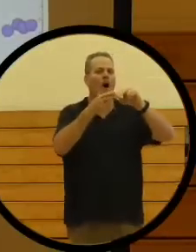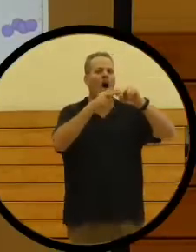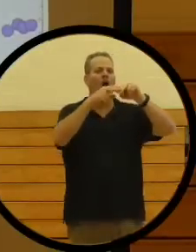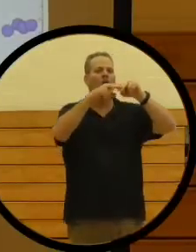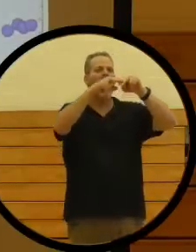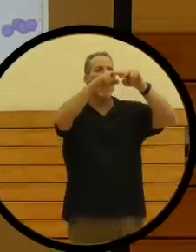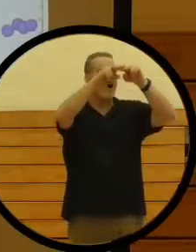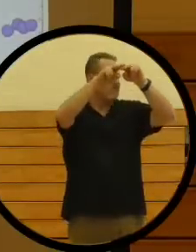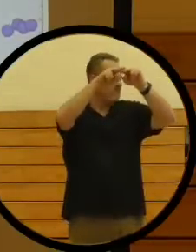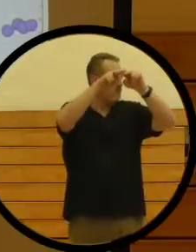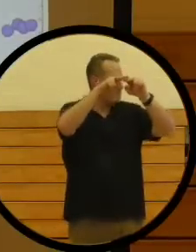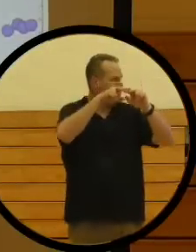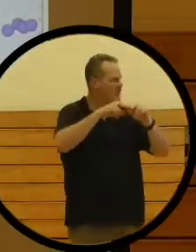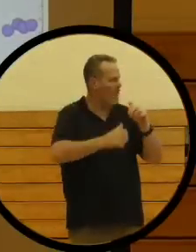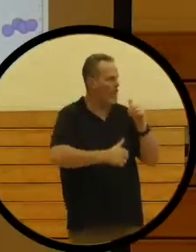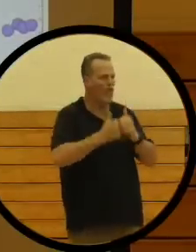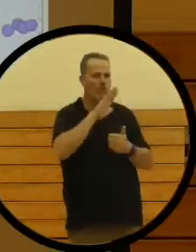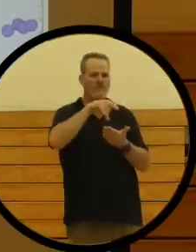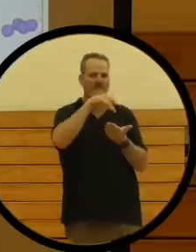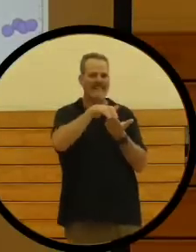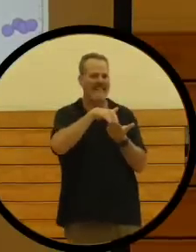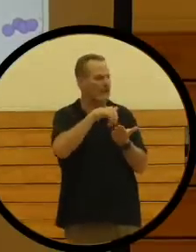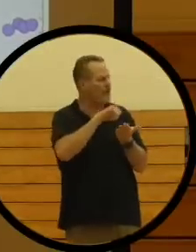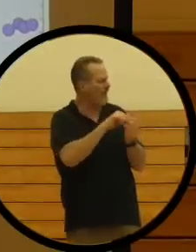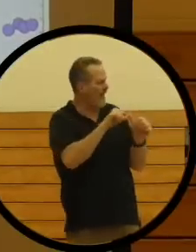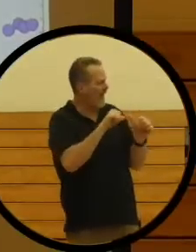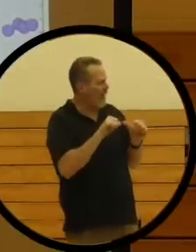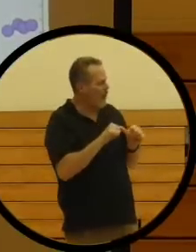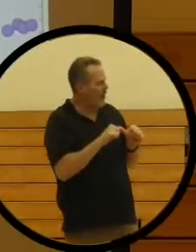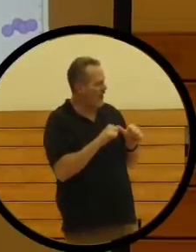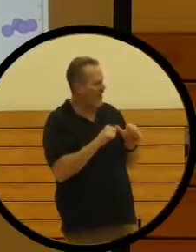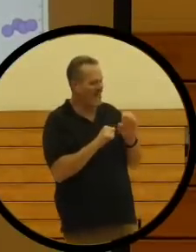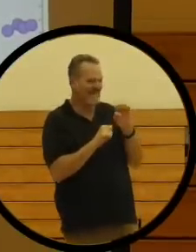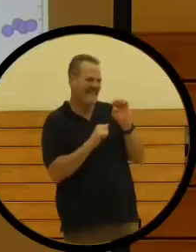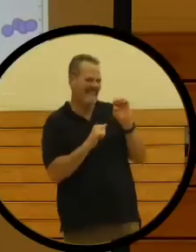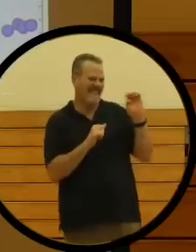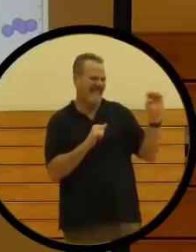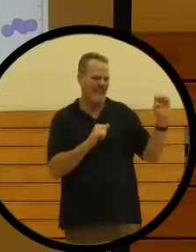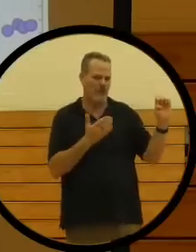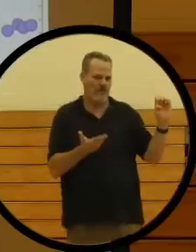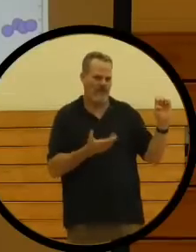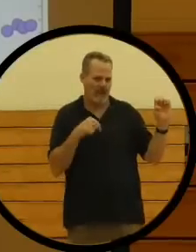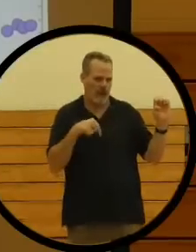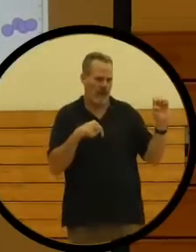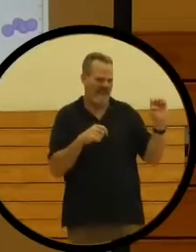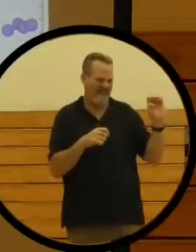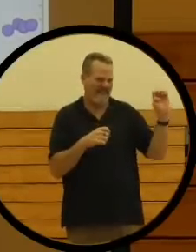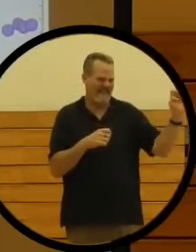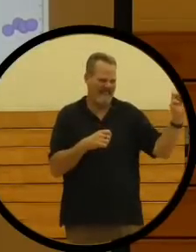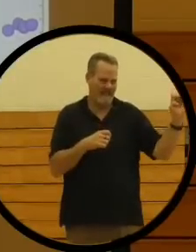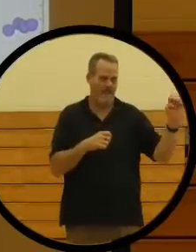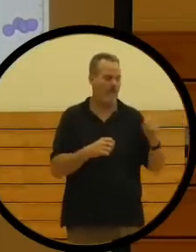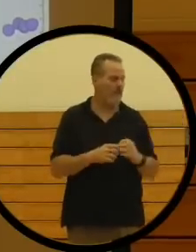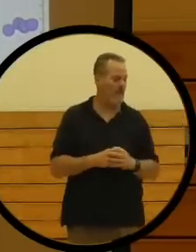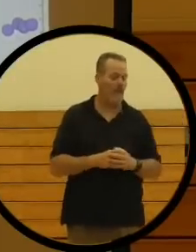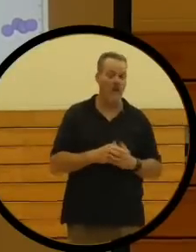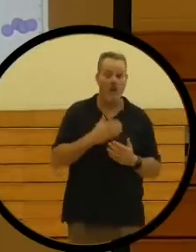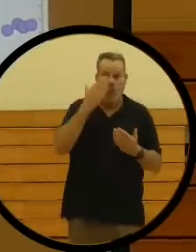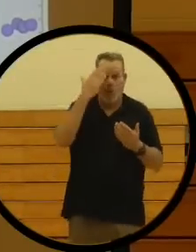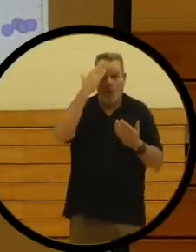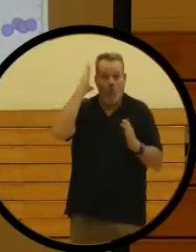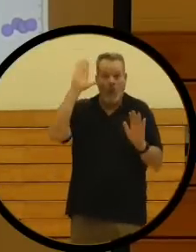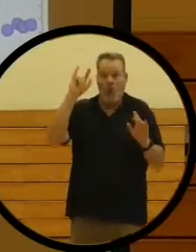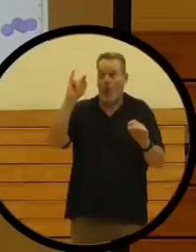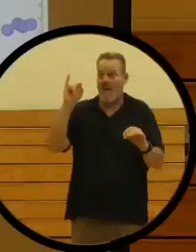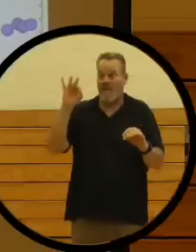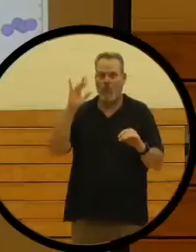They're all kind of centered over here, a little bit to the east of where we are. We don't know if these are going to get any bigger